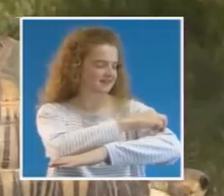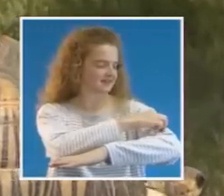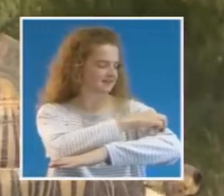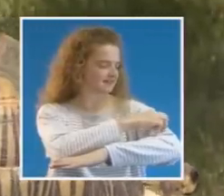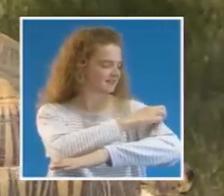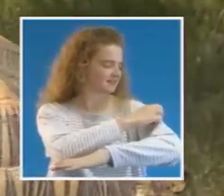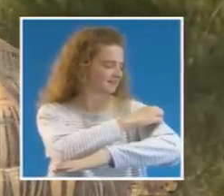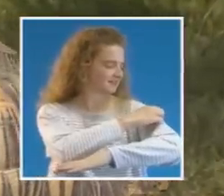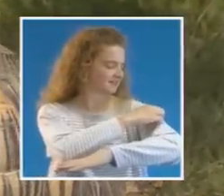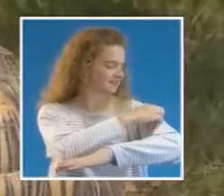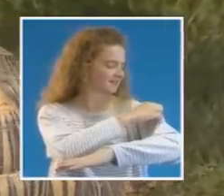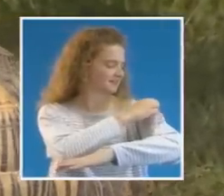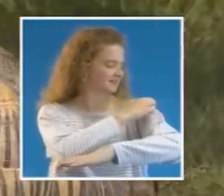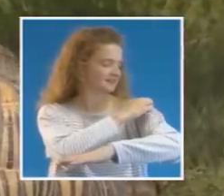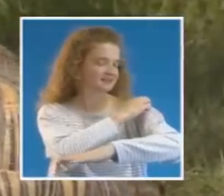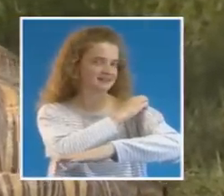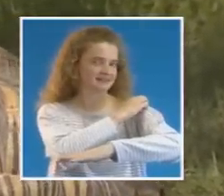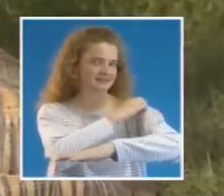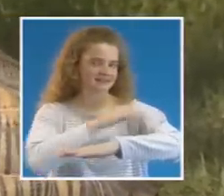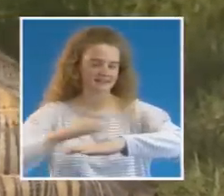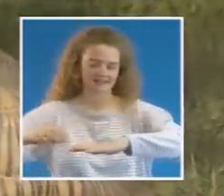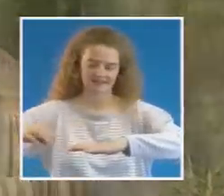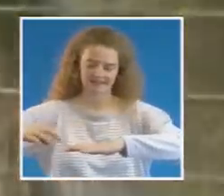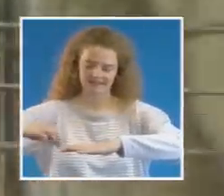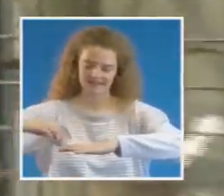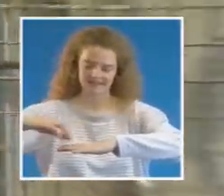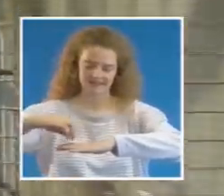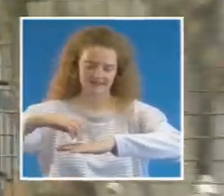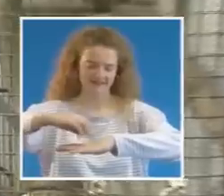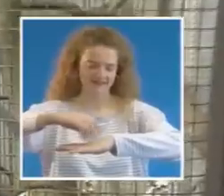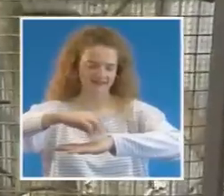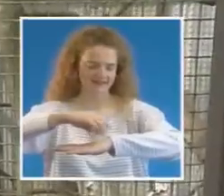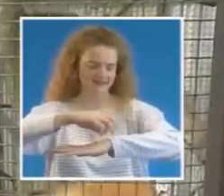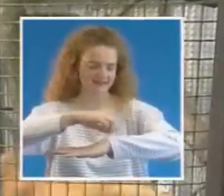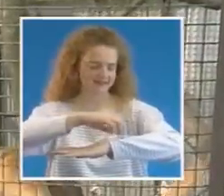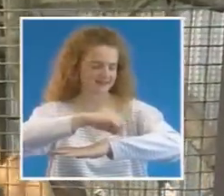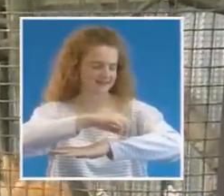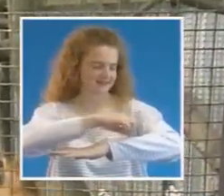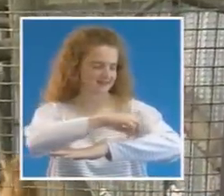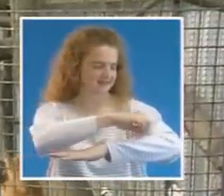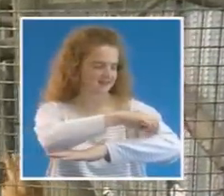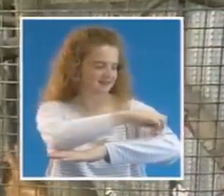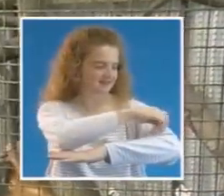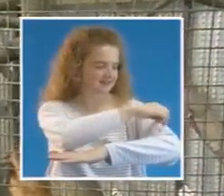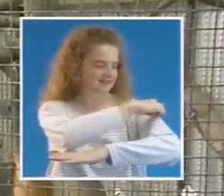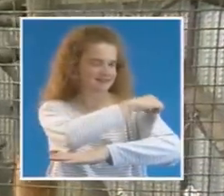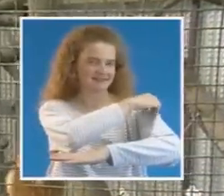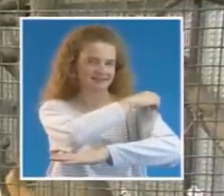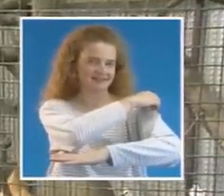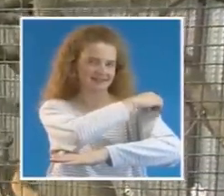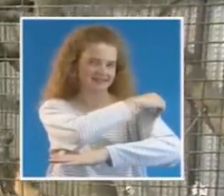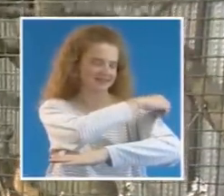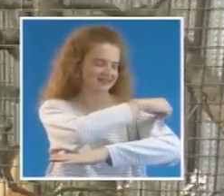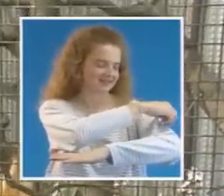slowly, very slowly, up the wooden rail. Quickly, quickly, very quickly, runs the little